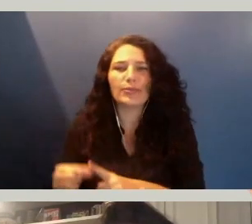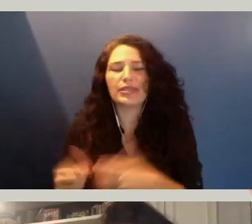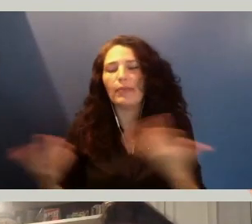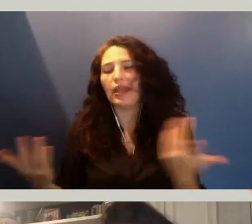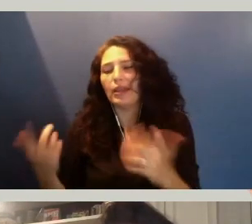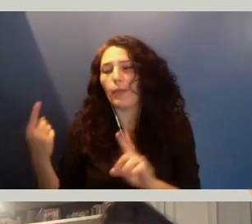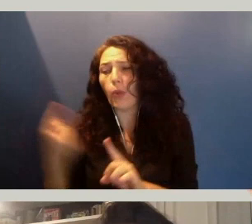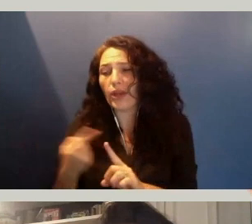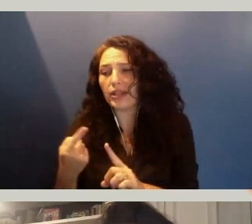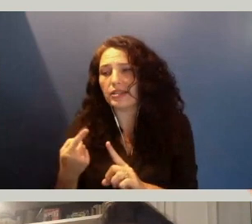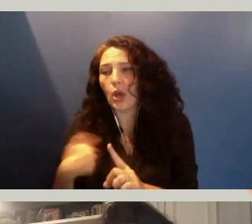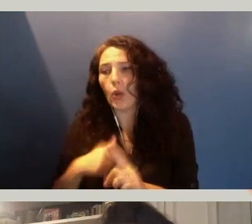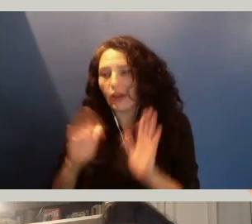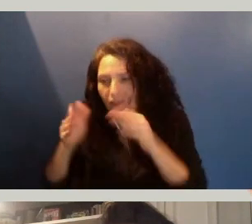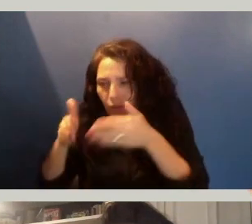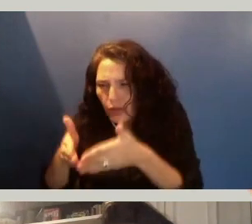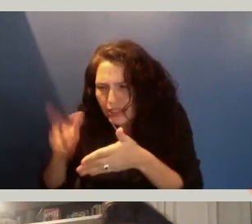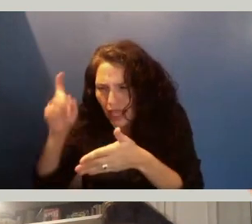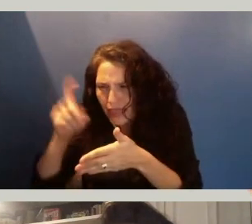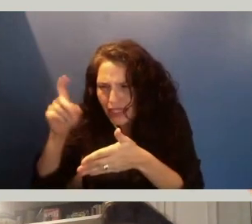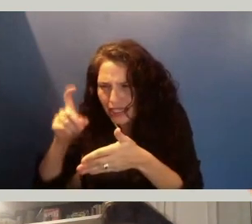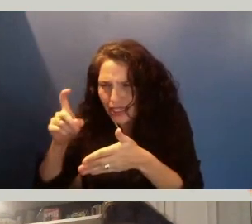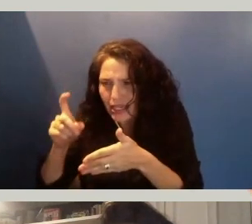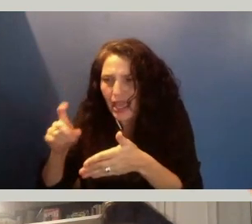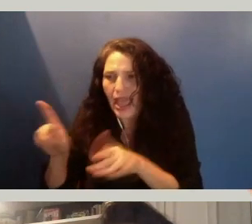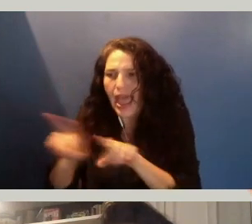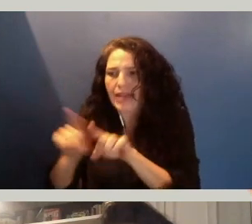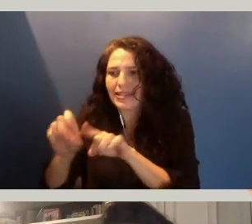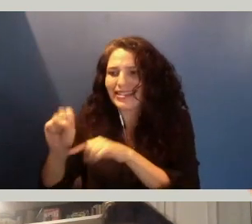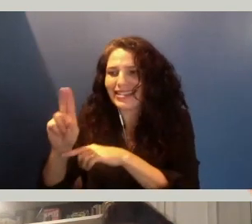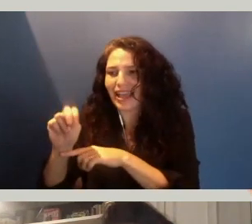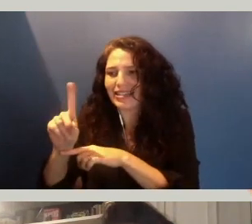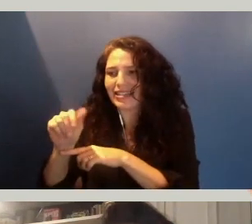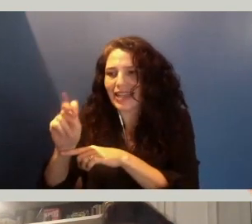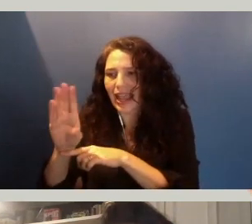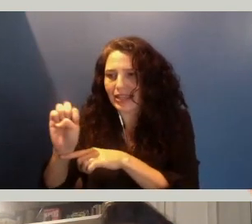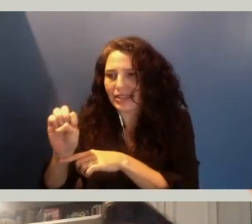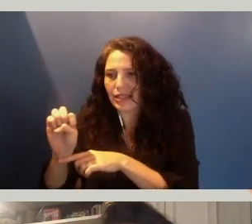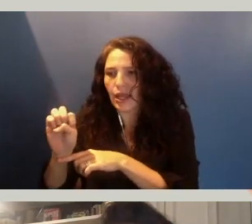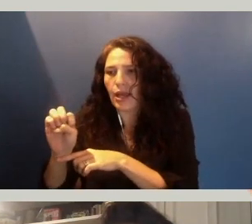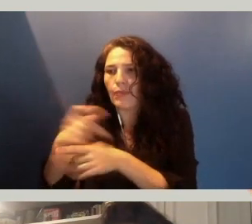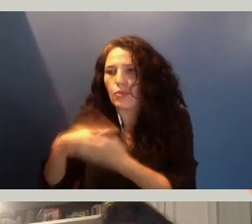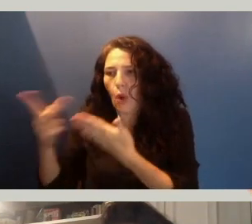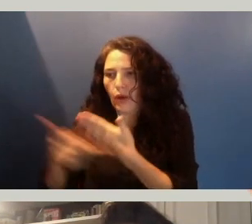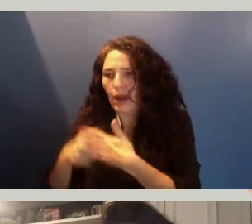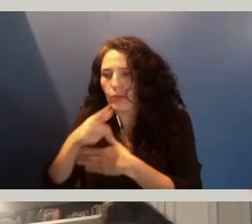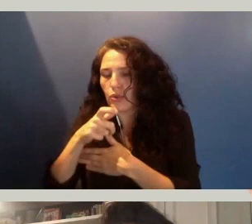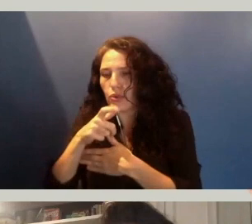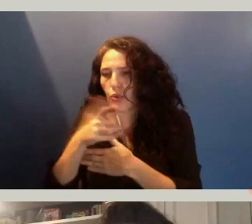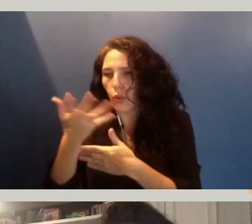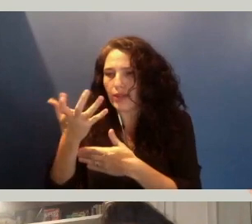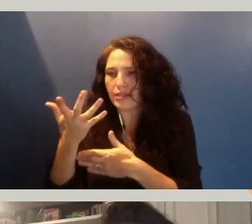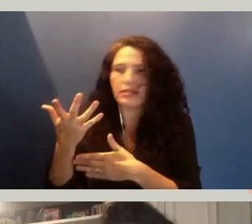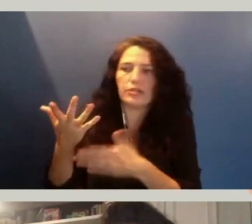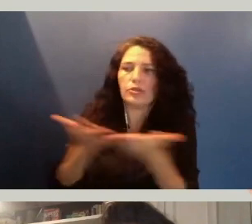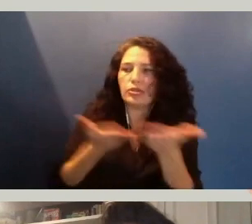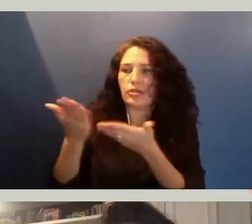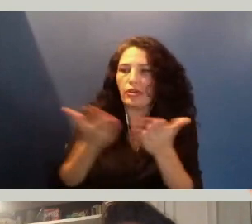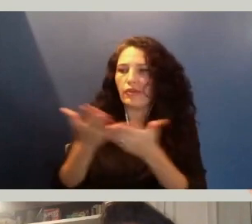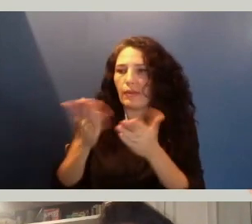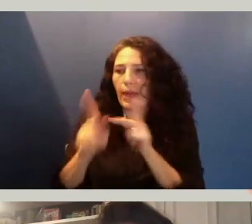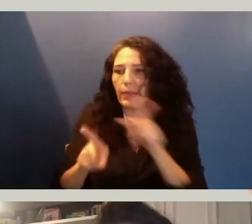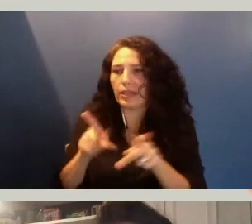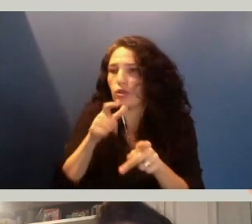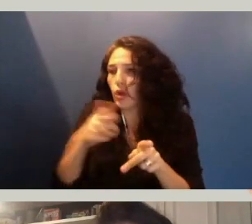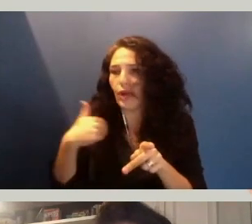where the need is. And so being a Sundance program, it better serve a filmmaking population who doesn't have access to the funding already and doesn't